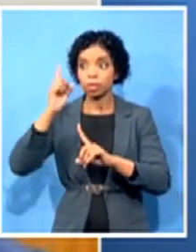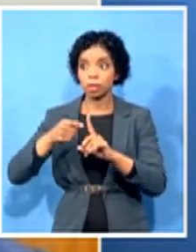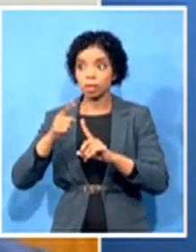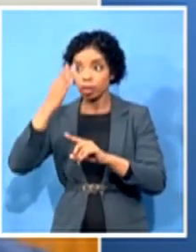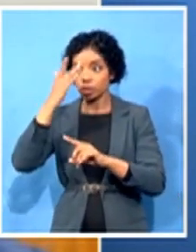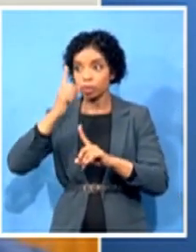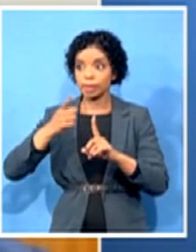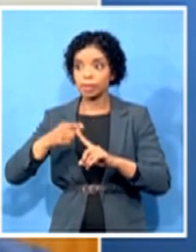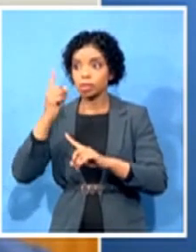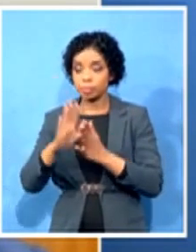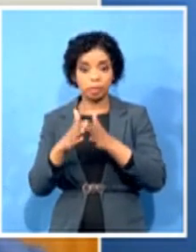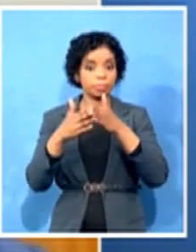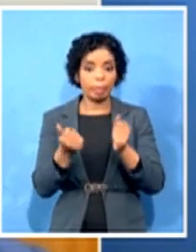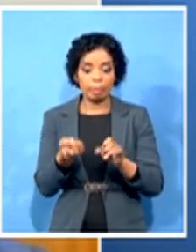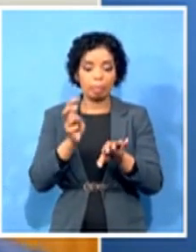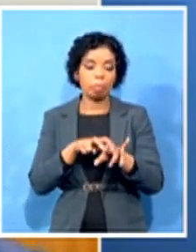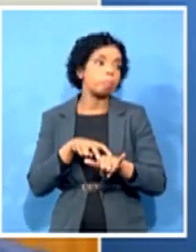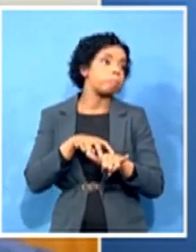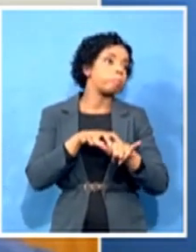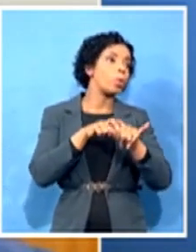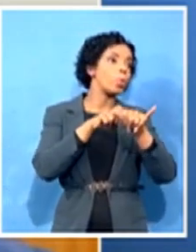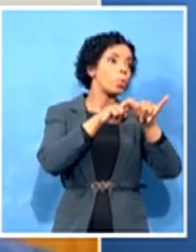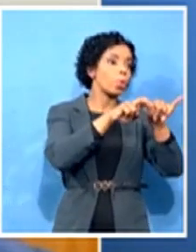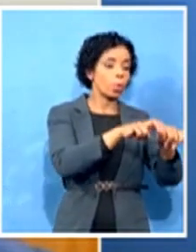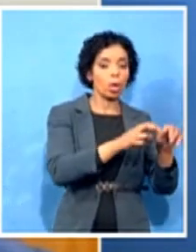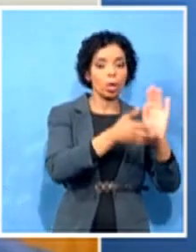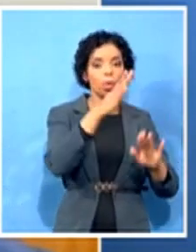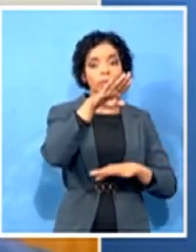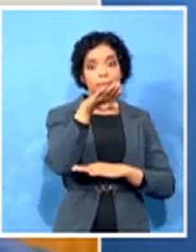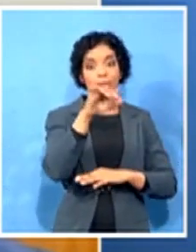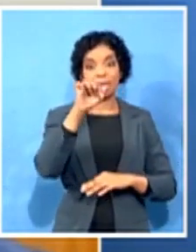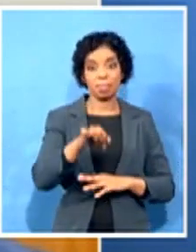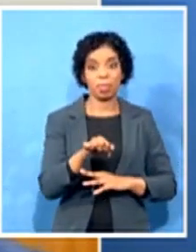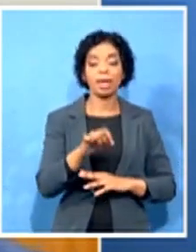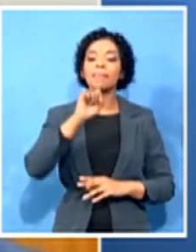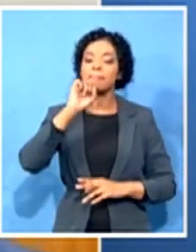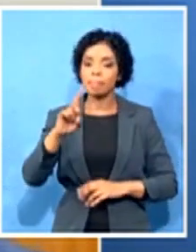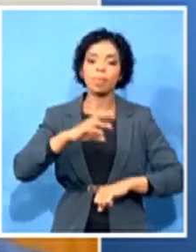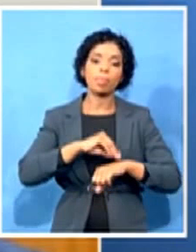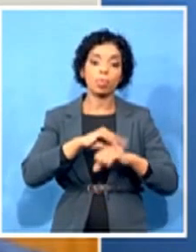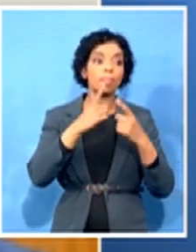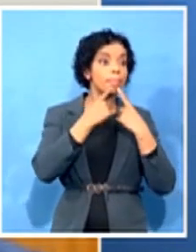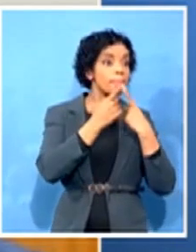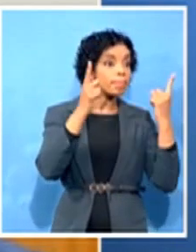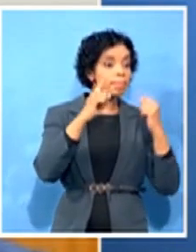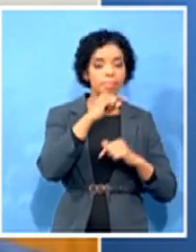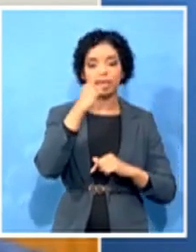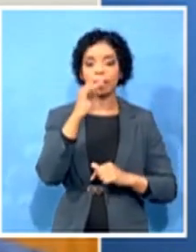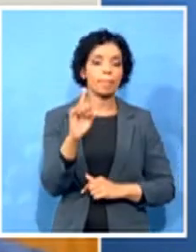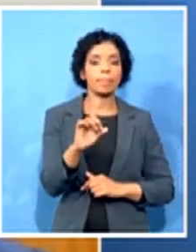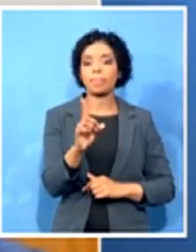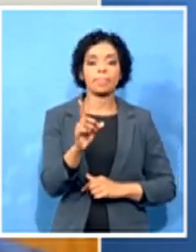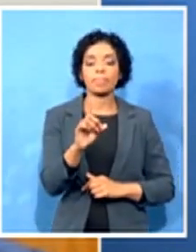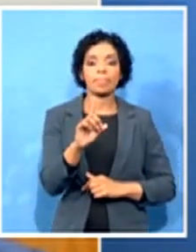why they want people not to disclose the names. But if one looks at what was transpiring at the Zondo Commission,